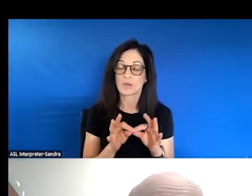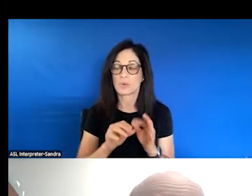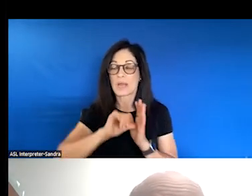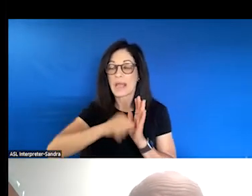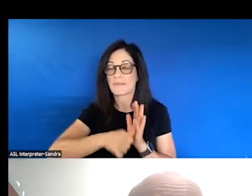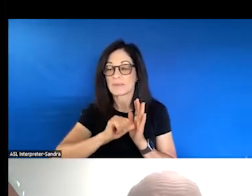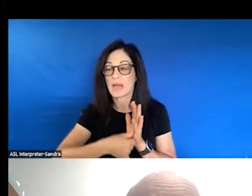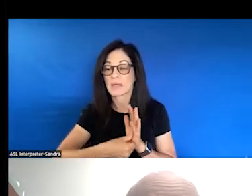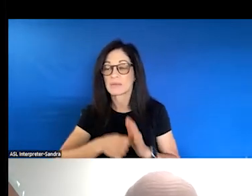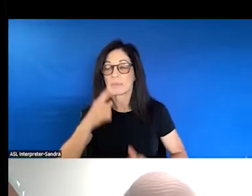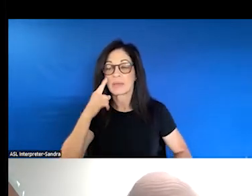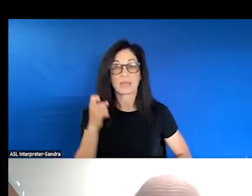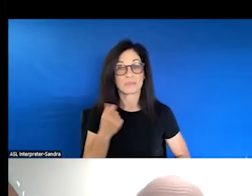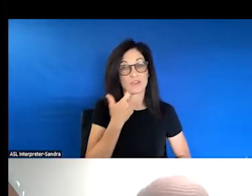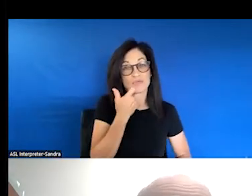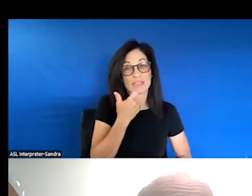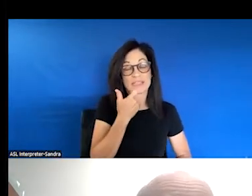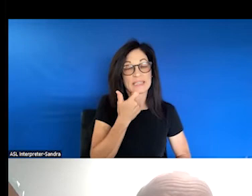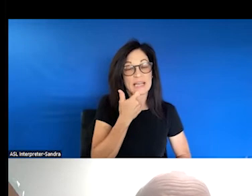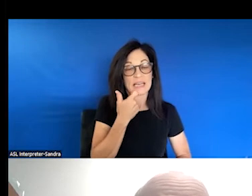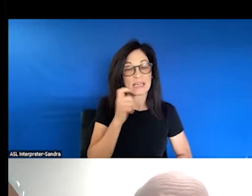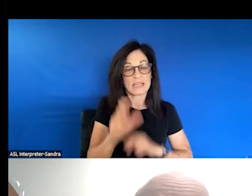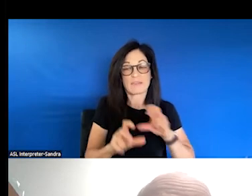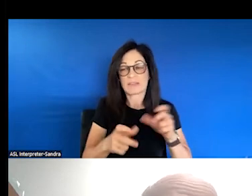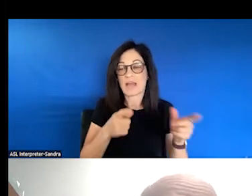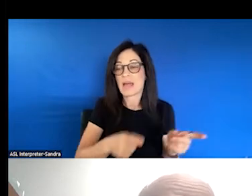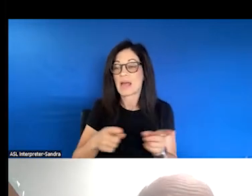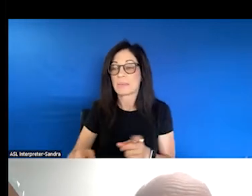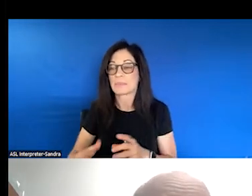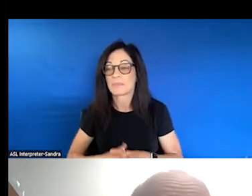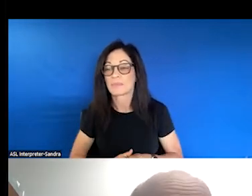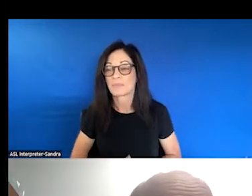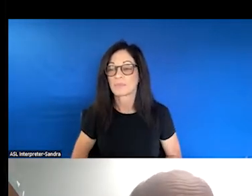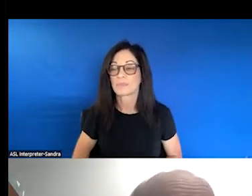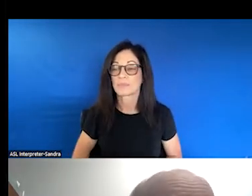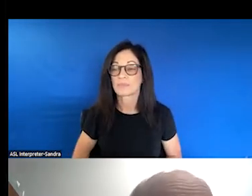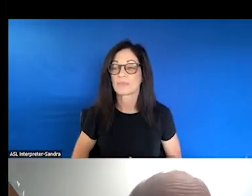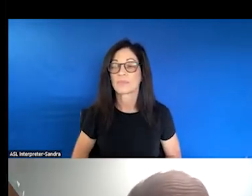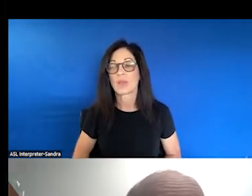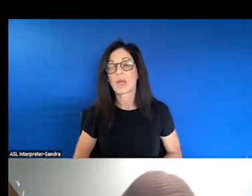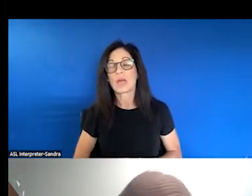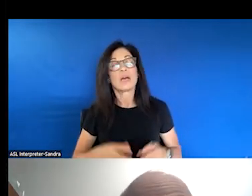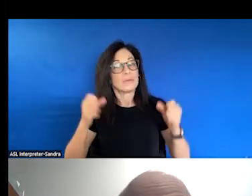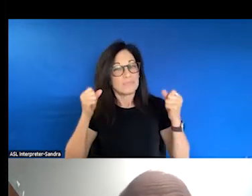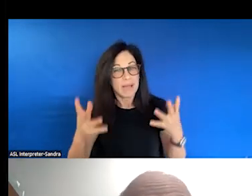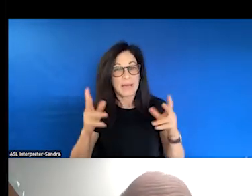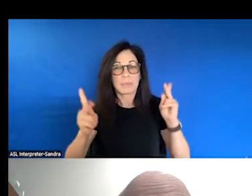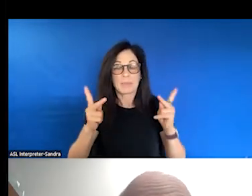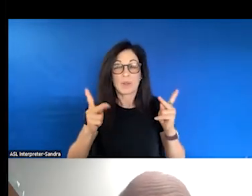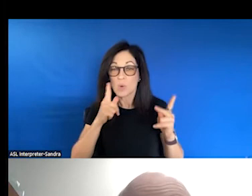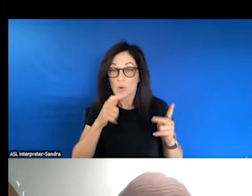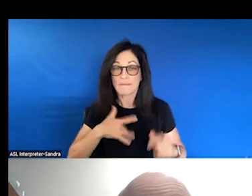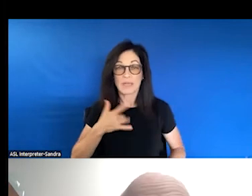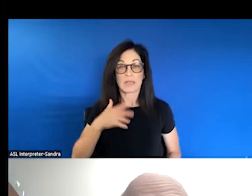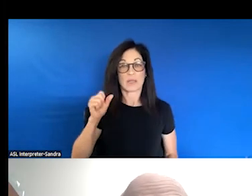recent investments that have been made, hundreds of people who are currently suicidal are being